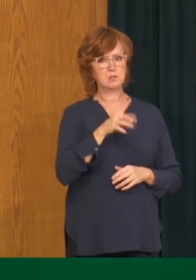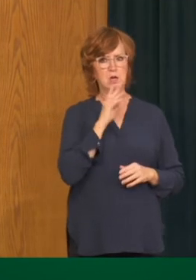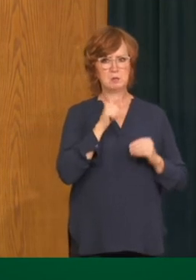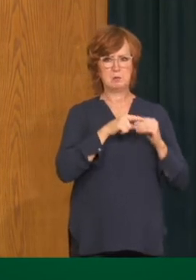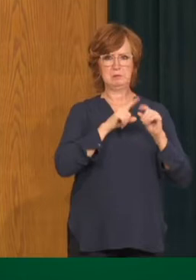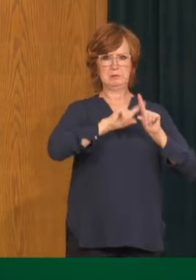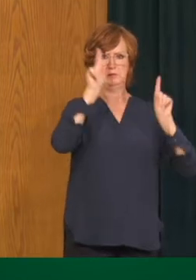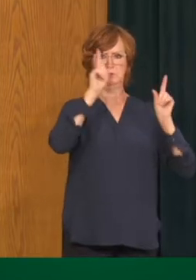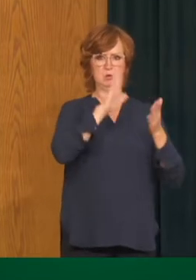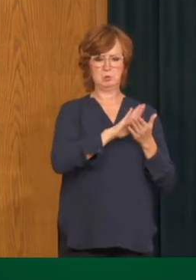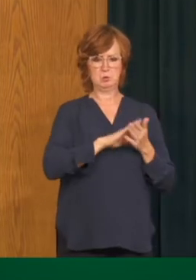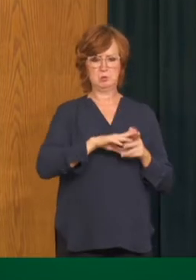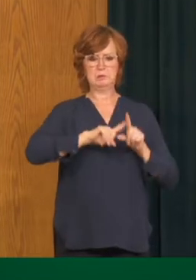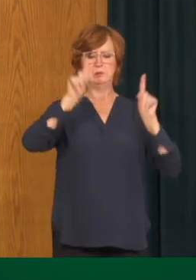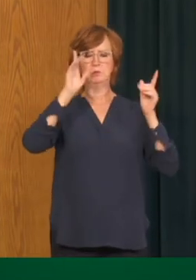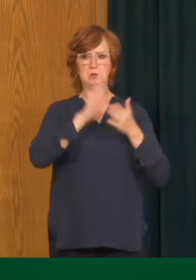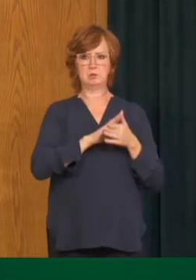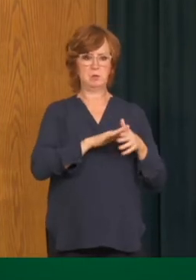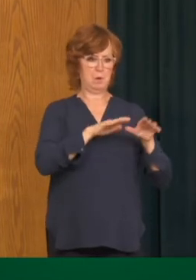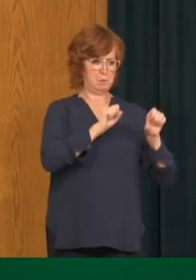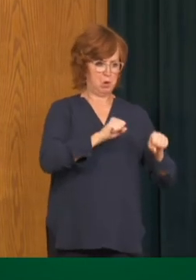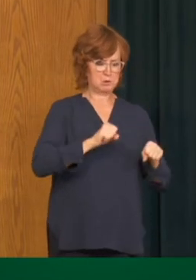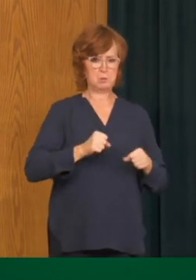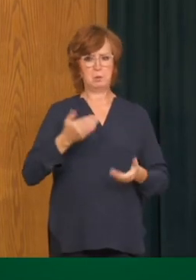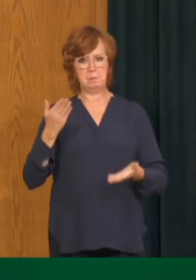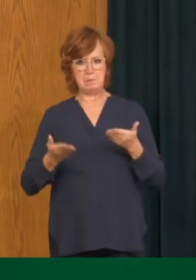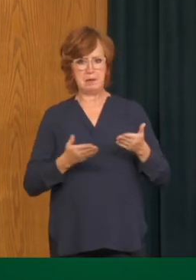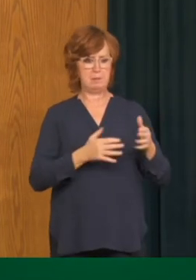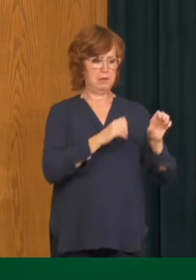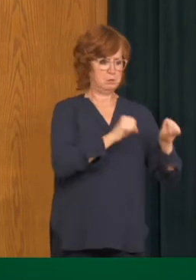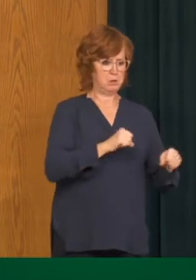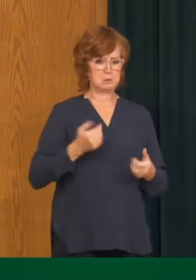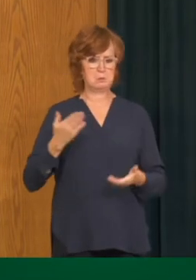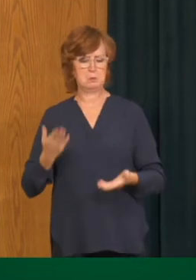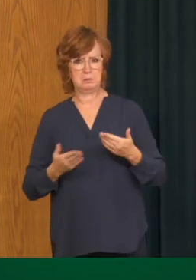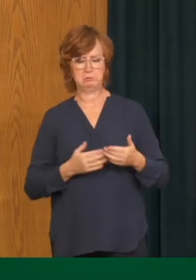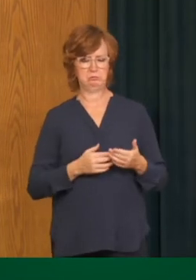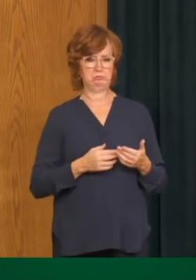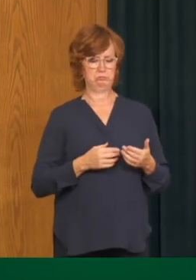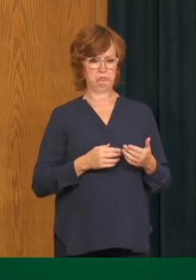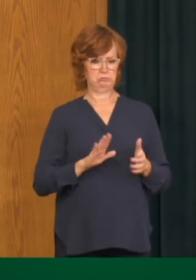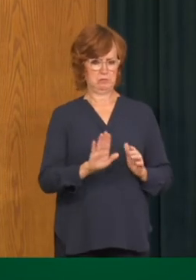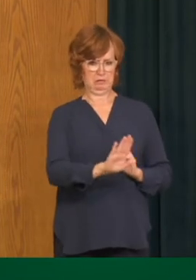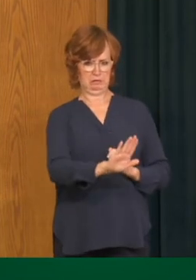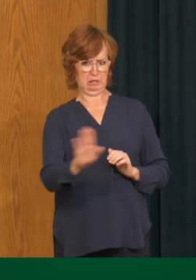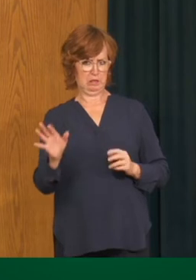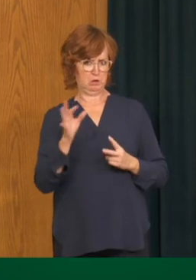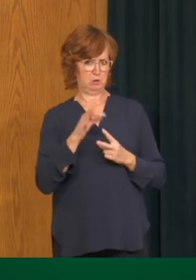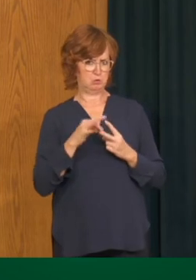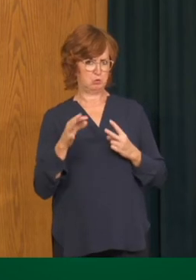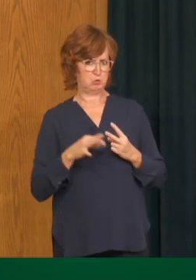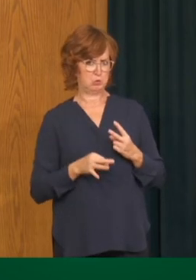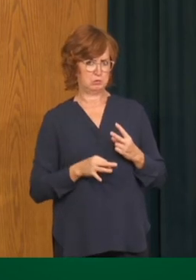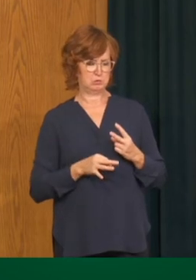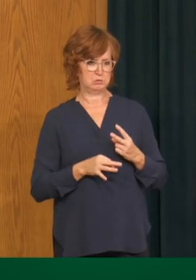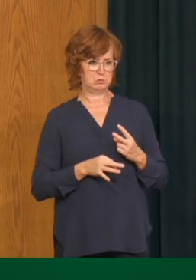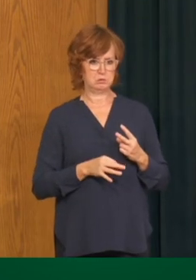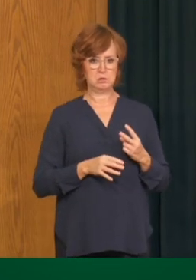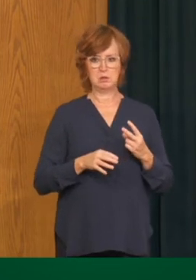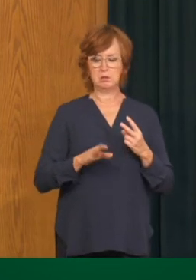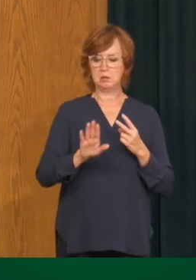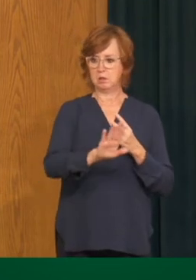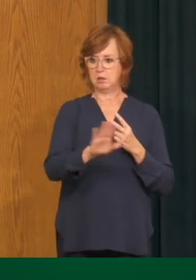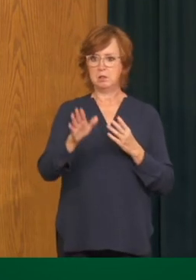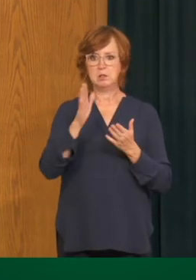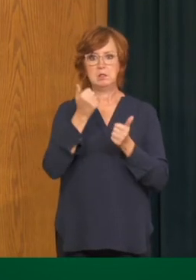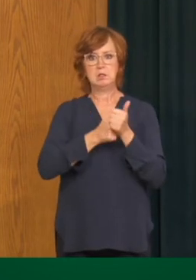some schools could do this. We're hearing a lot of this is left up to choice. Well, who's choice is this? We're leaving this up to local decision